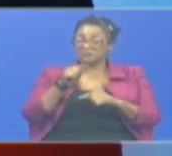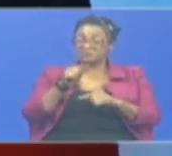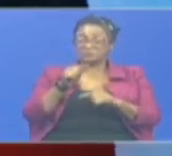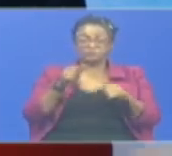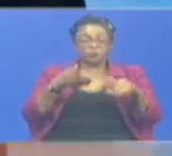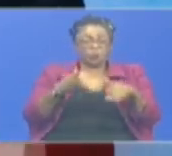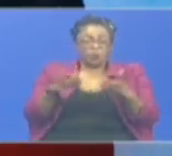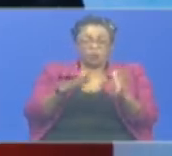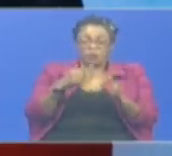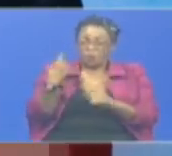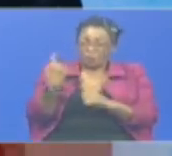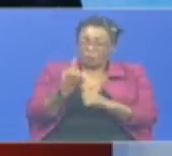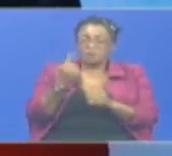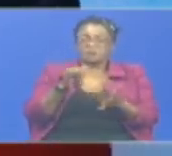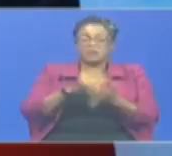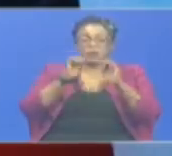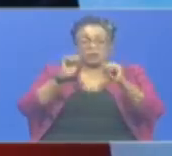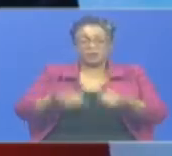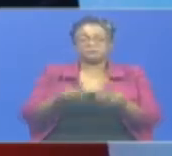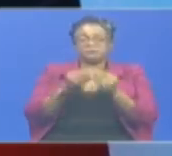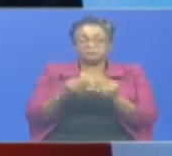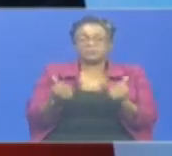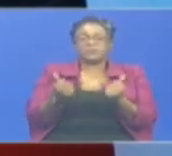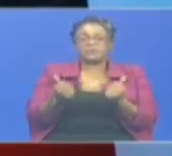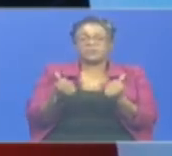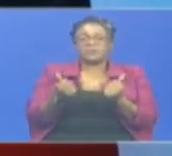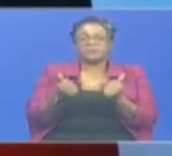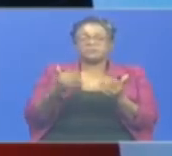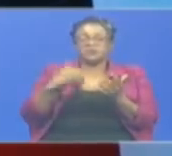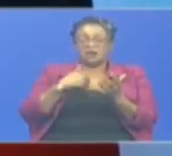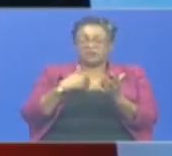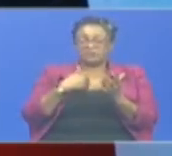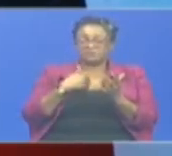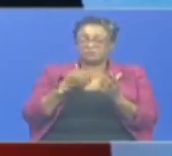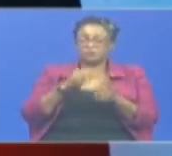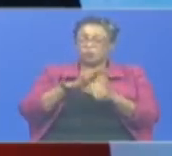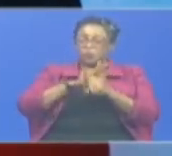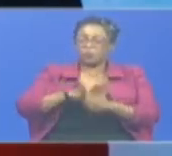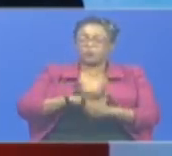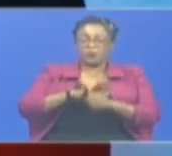the virus, by sustaining the containment of the virus.